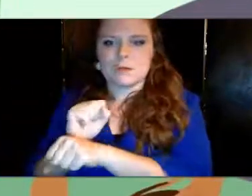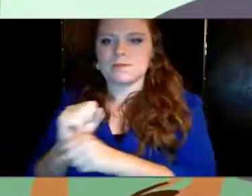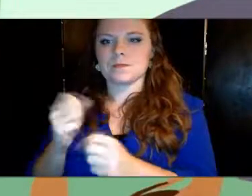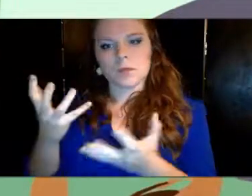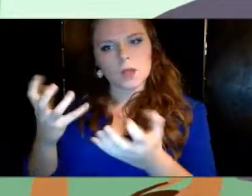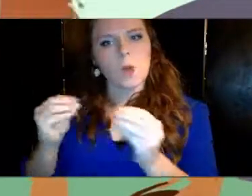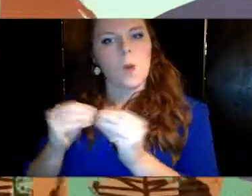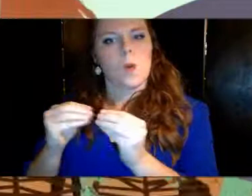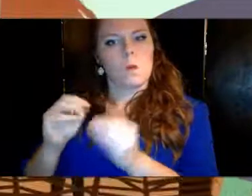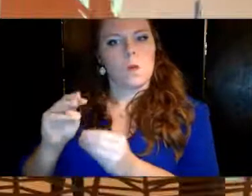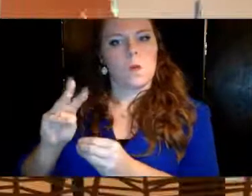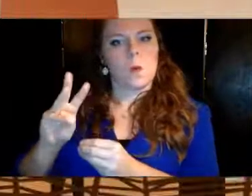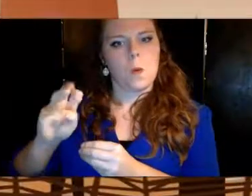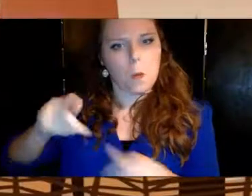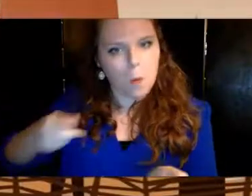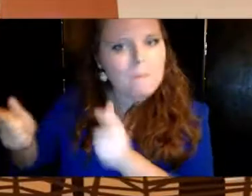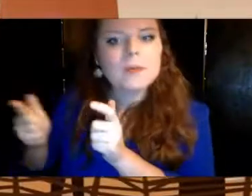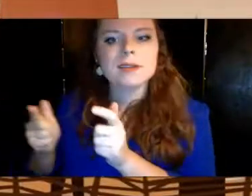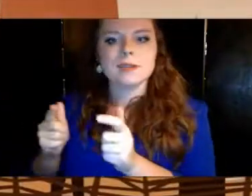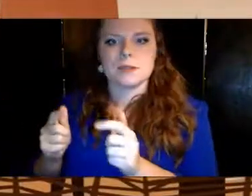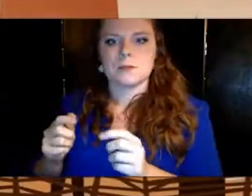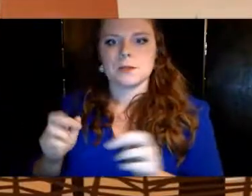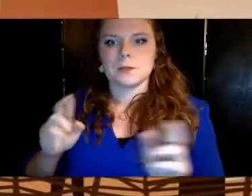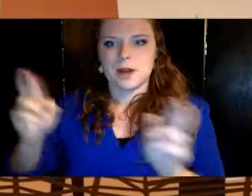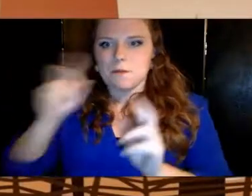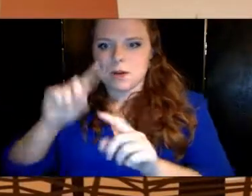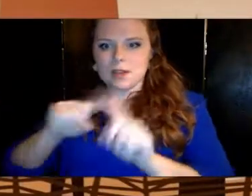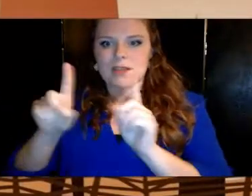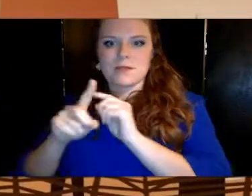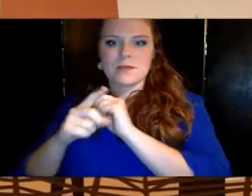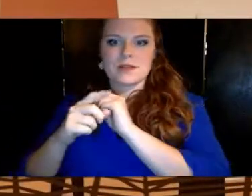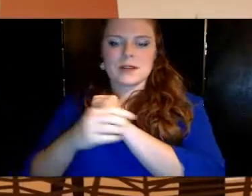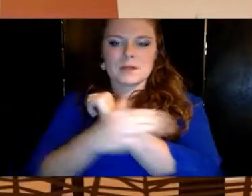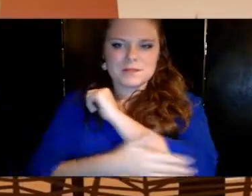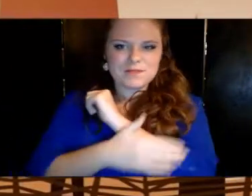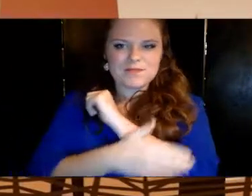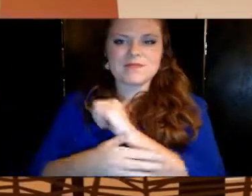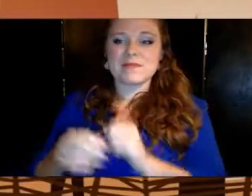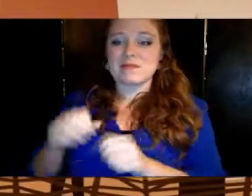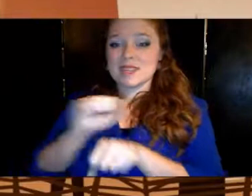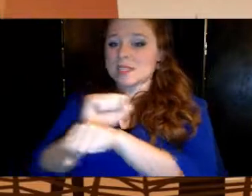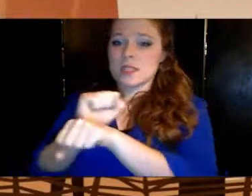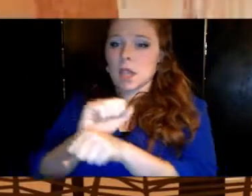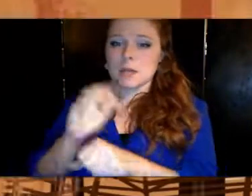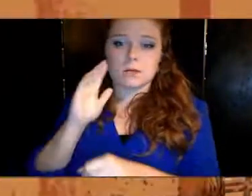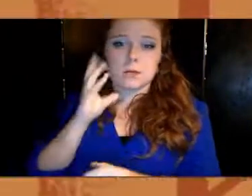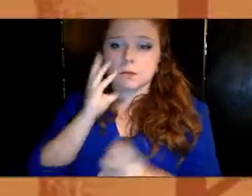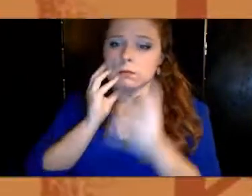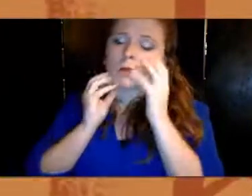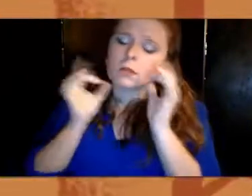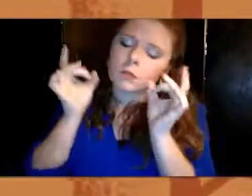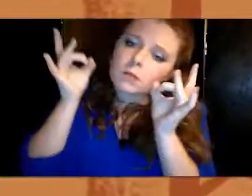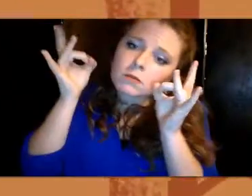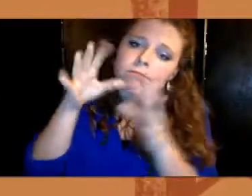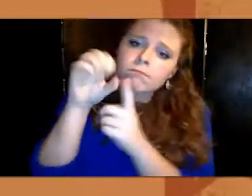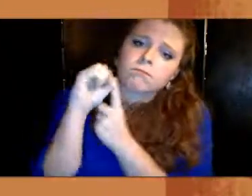altering societies and economies across the continent. As for the slaves themselves, they faced unimaginable brutality.